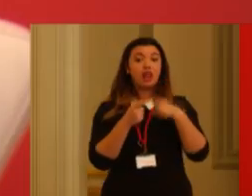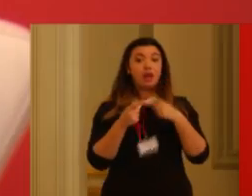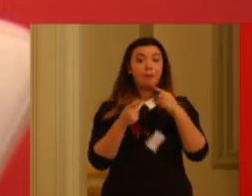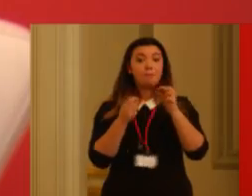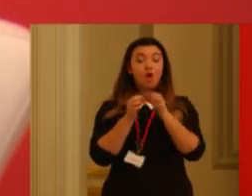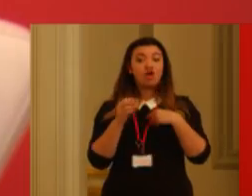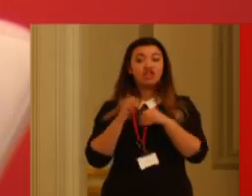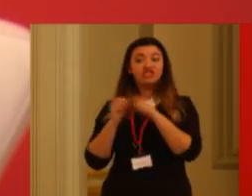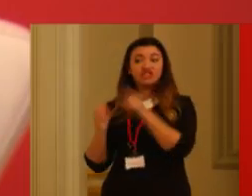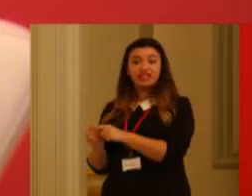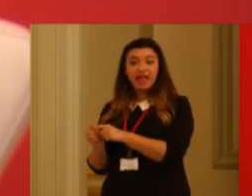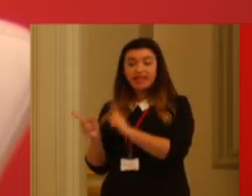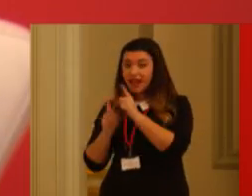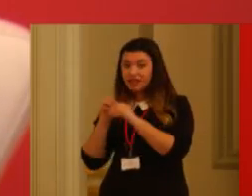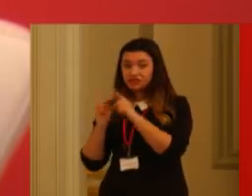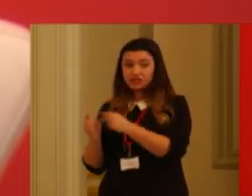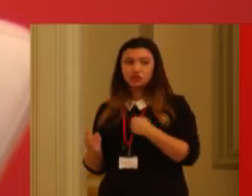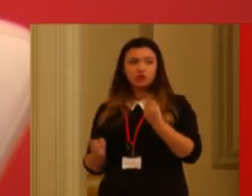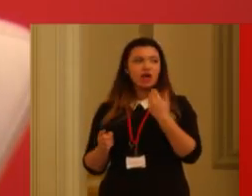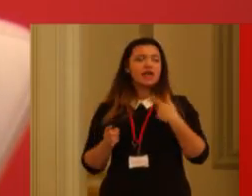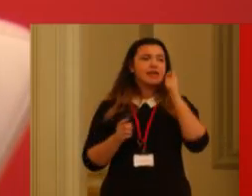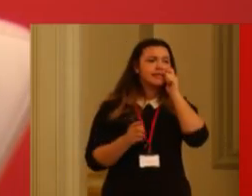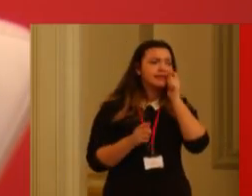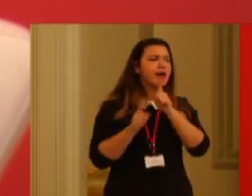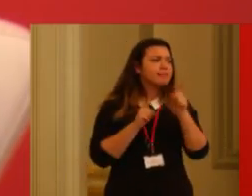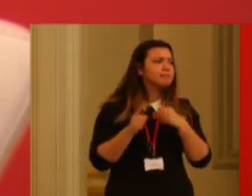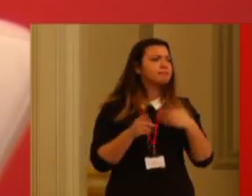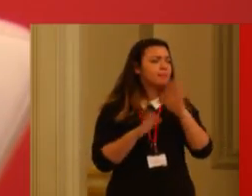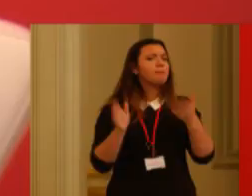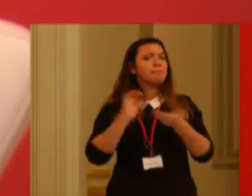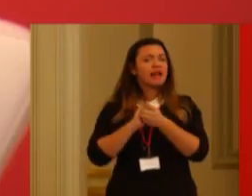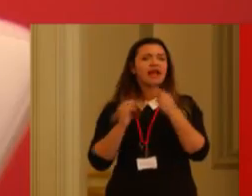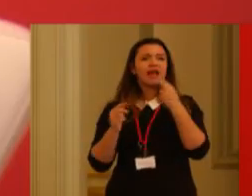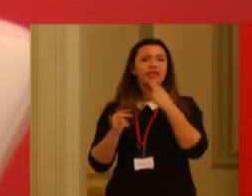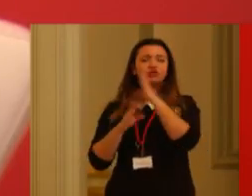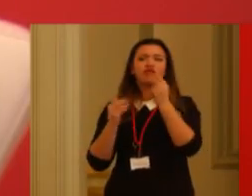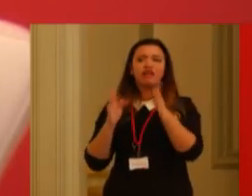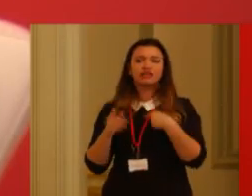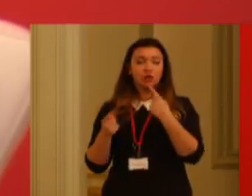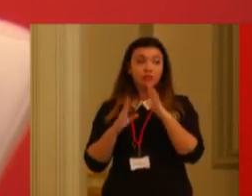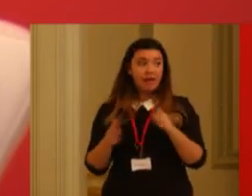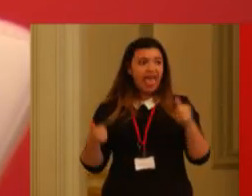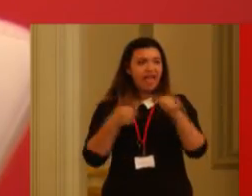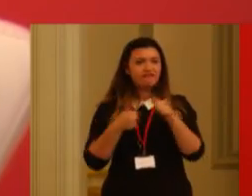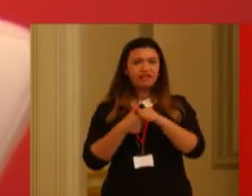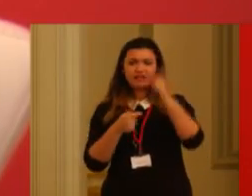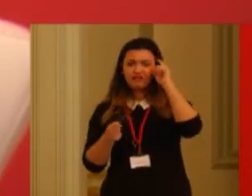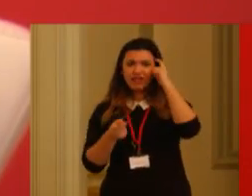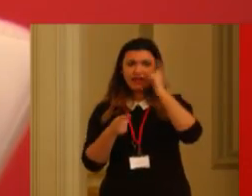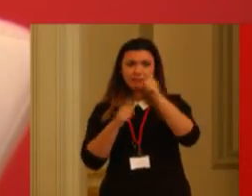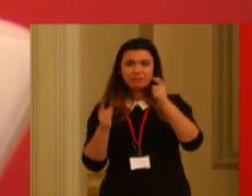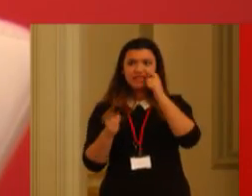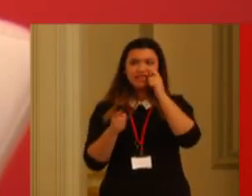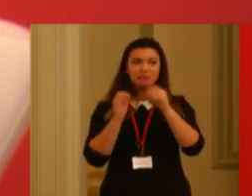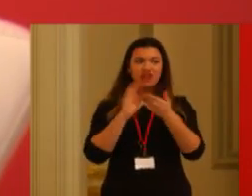discourse, conservative discourse, women who try to strive against it. So the values that they